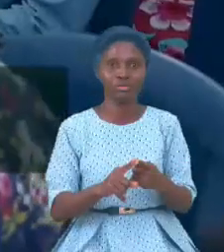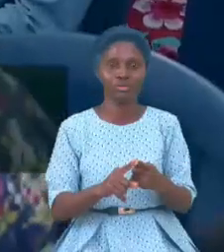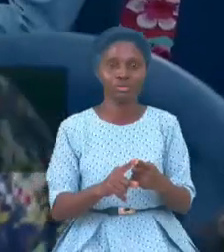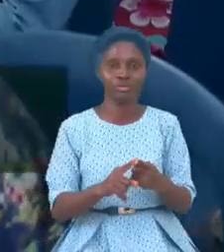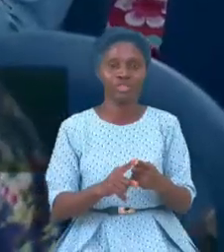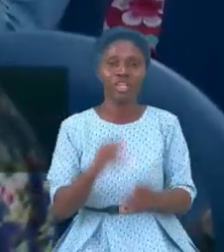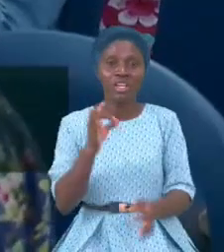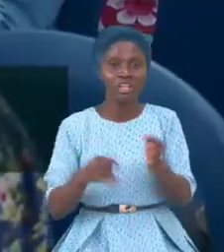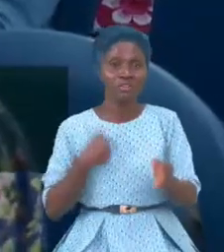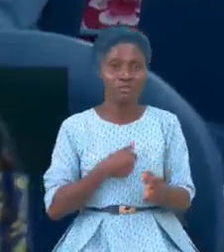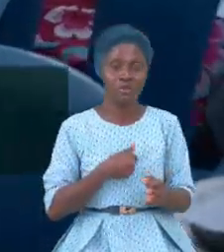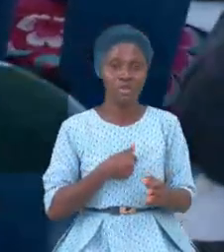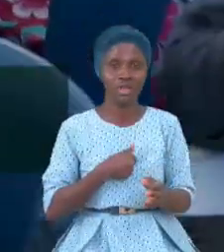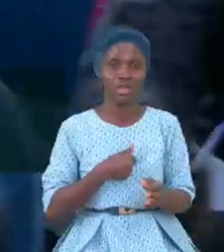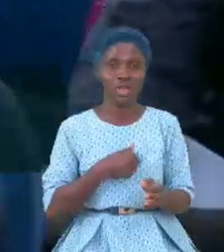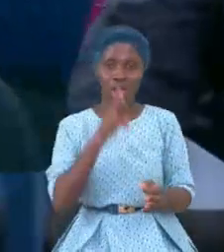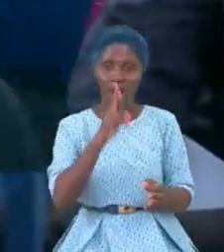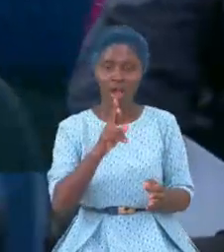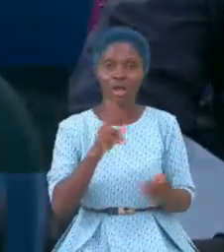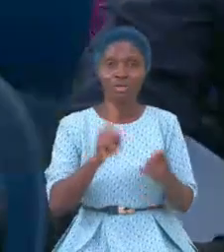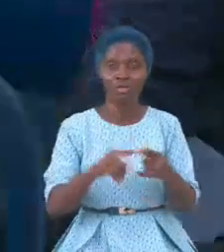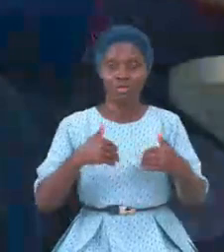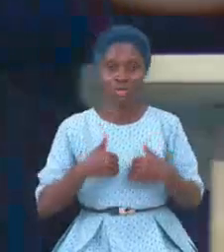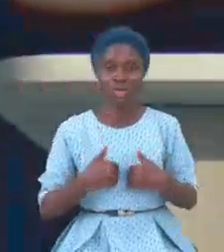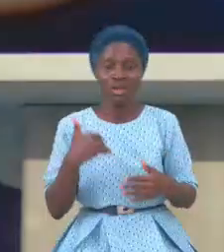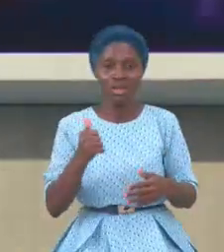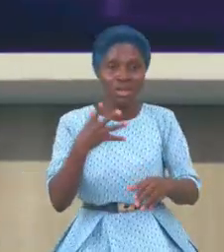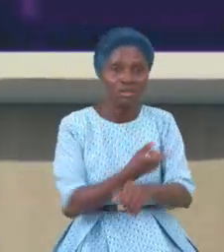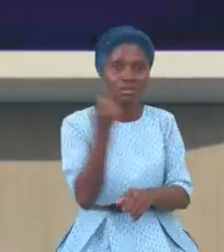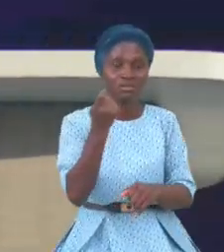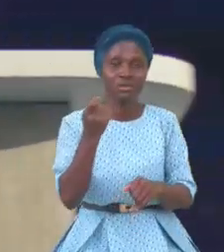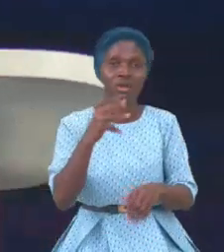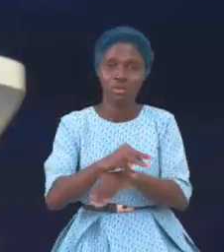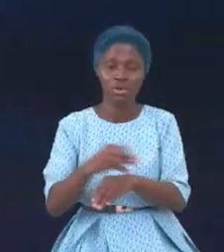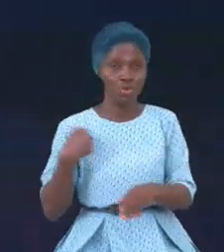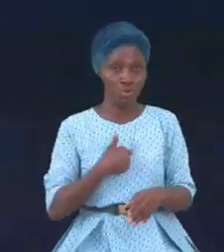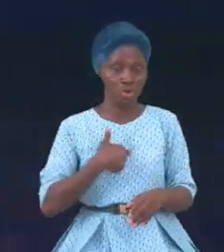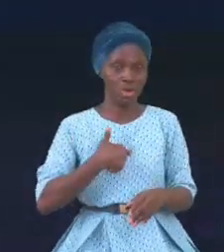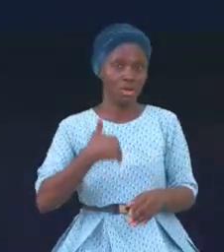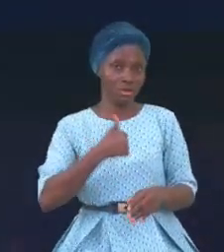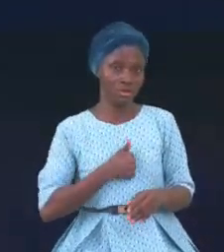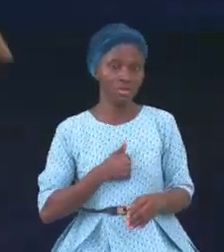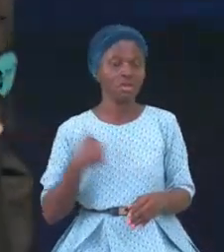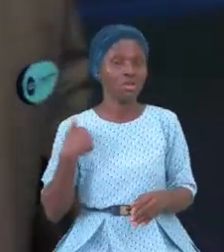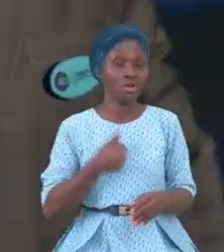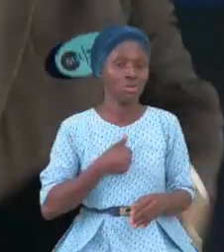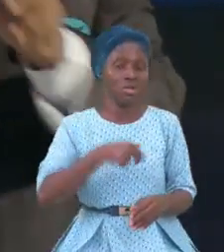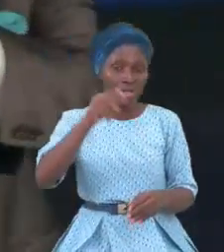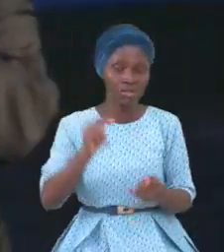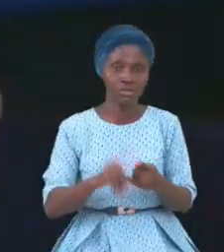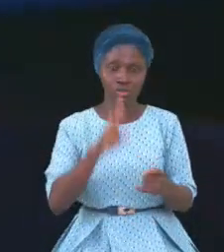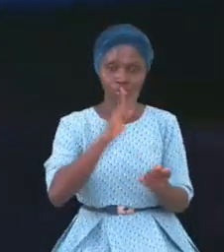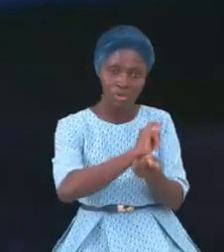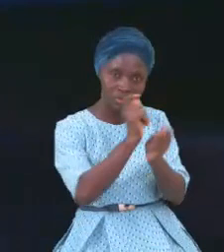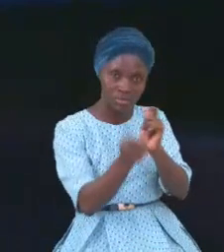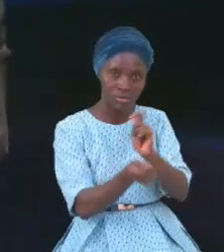if we're going to have a triumphant ministry, we ourselves must be transformed ministers. That's